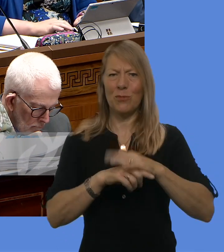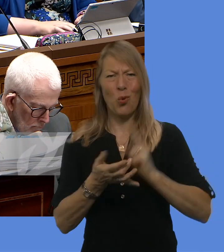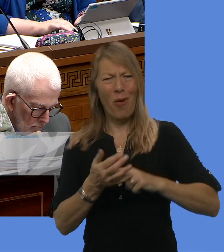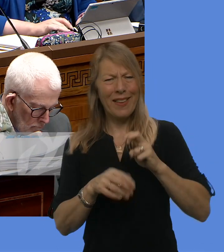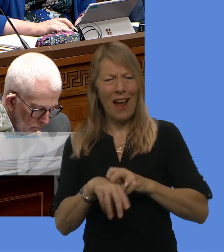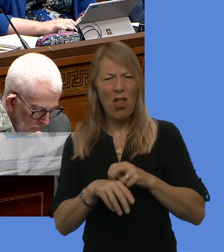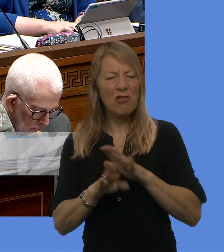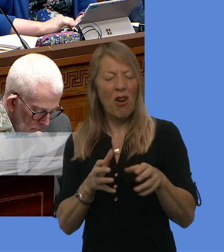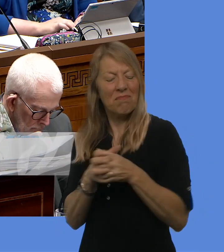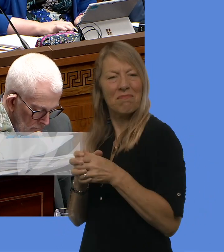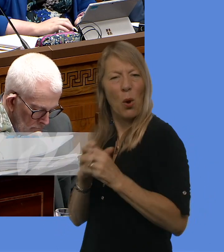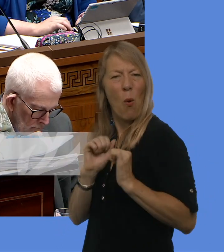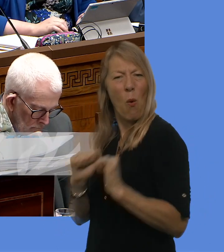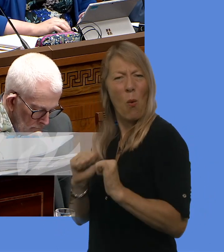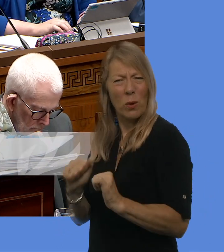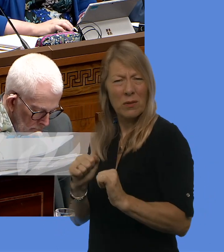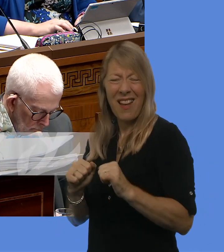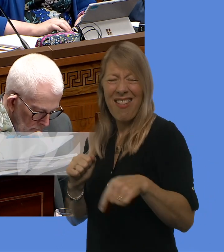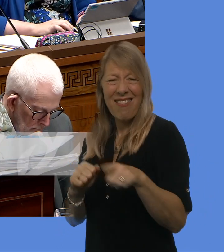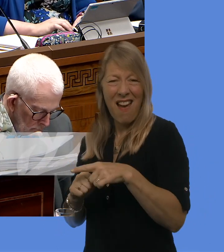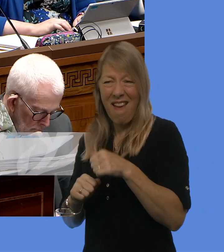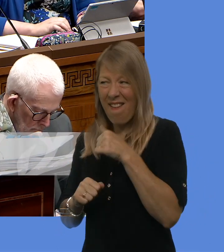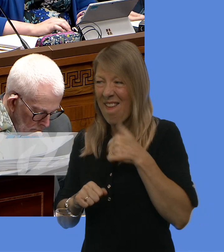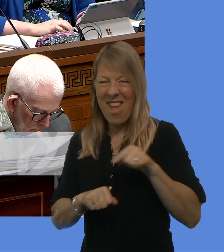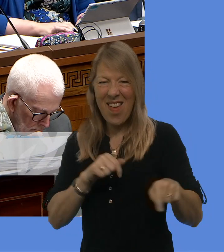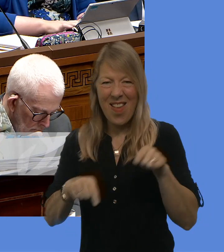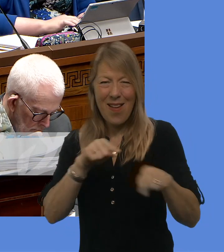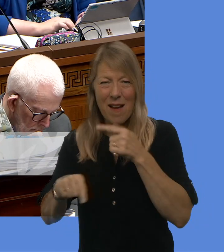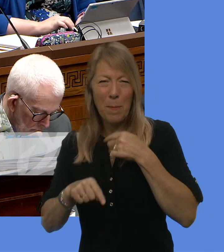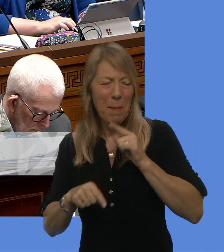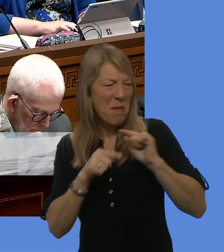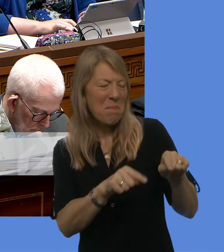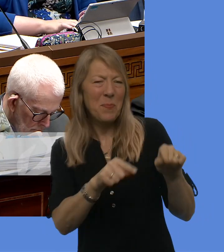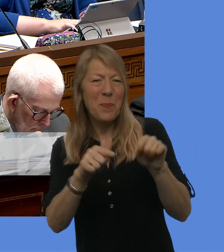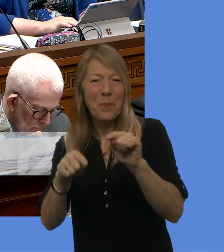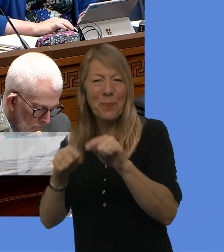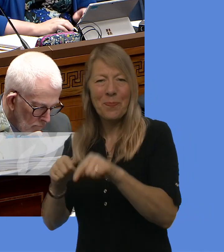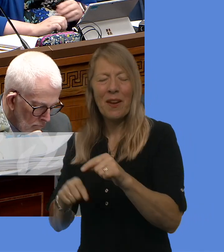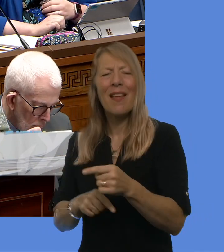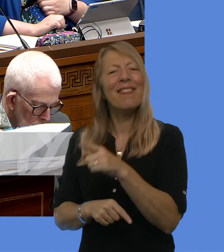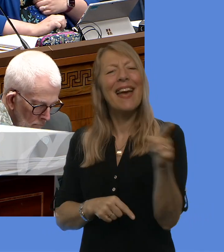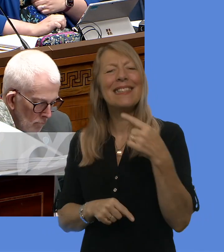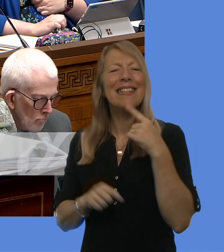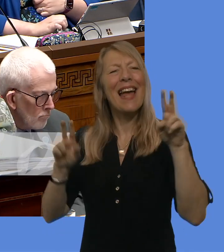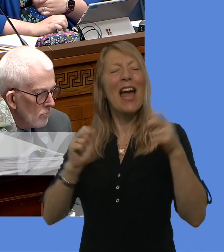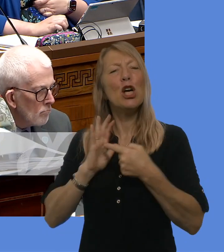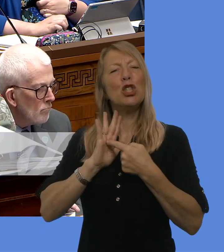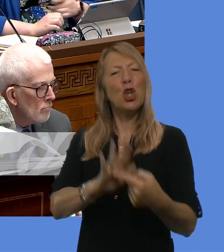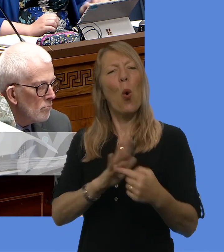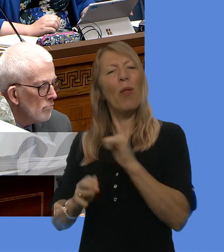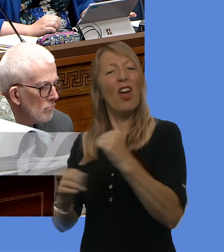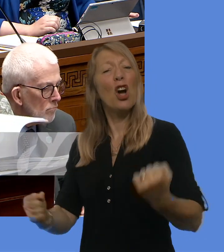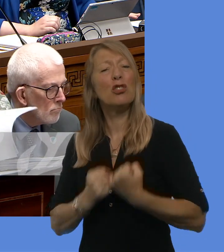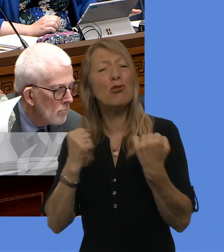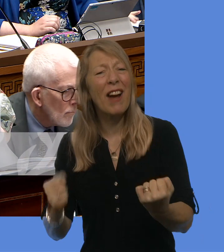coercive control and the threat and intimidation that they wield. Some people refer to these as shows of strength, Mr. Speaker. In my view, they are